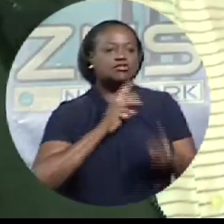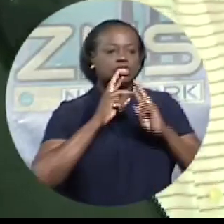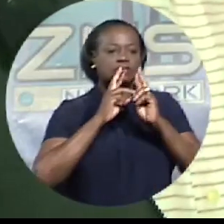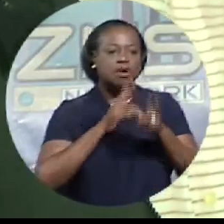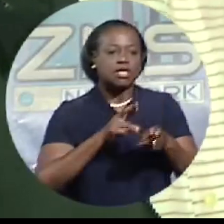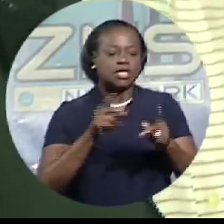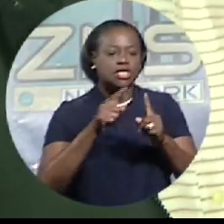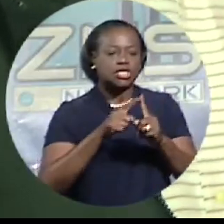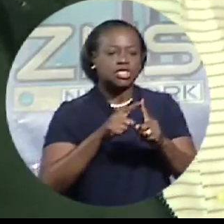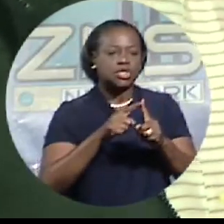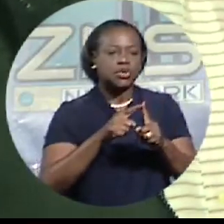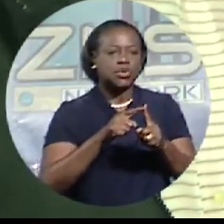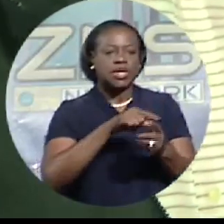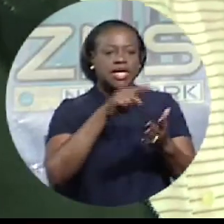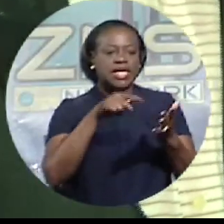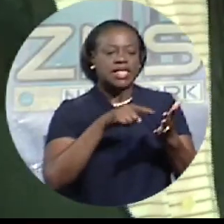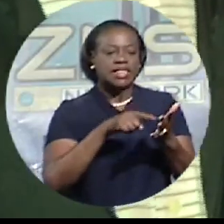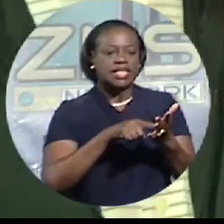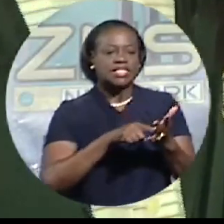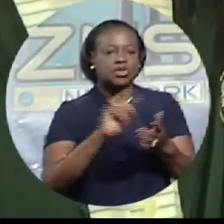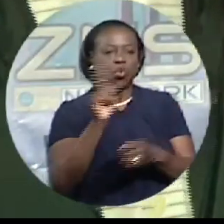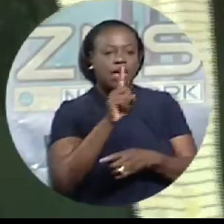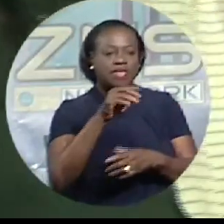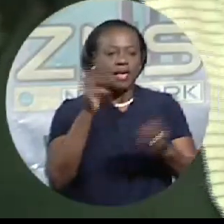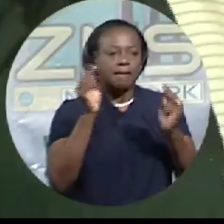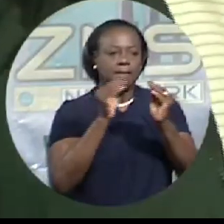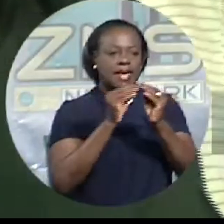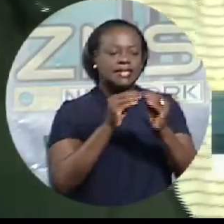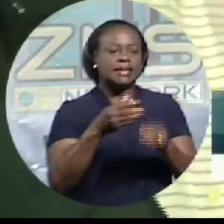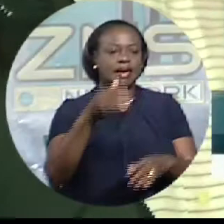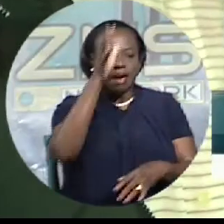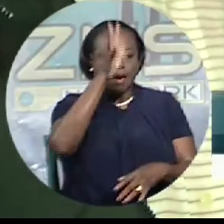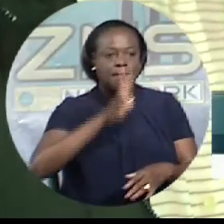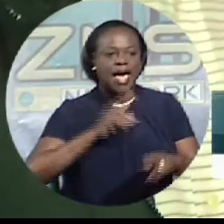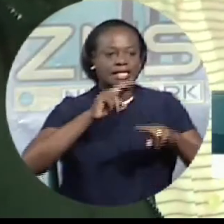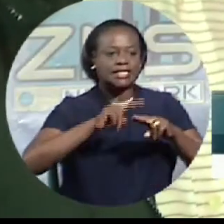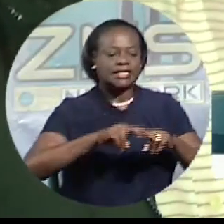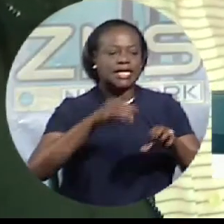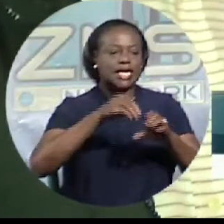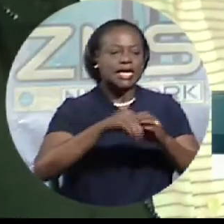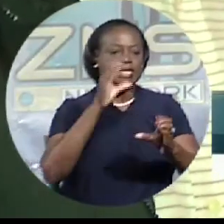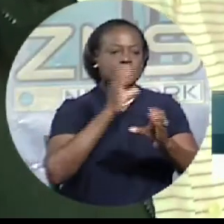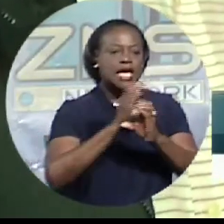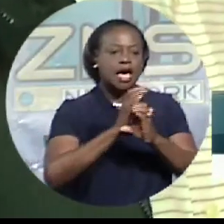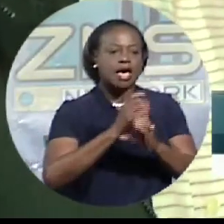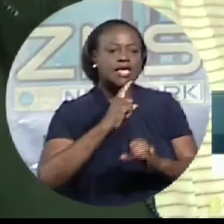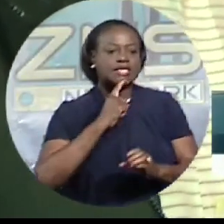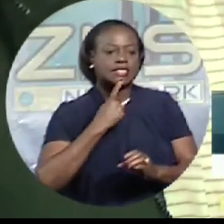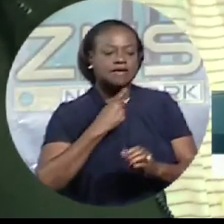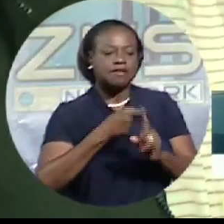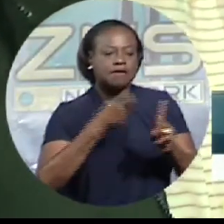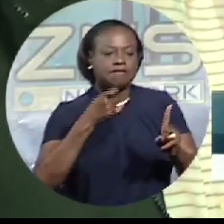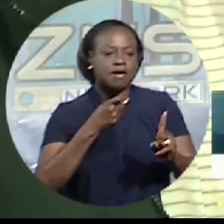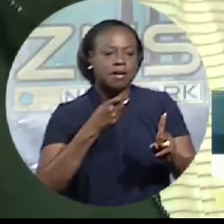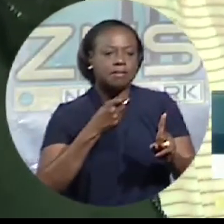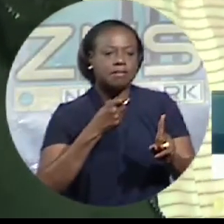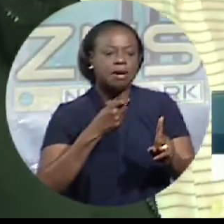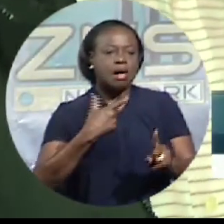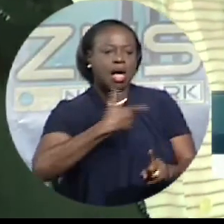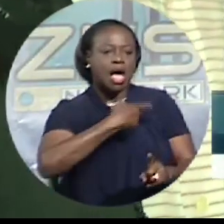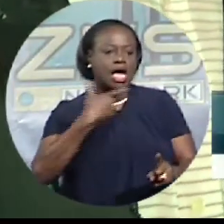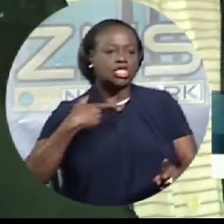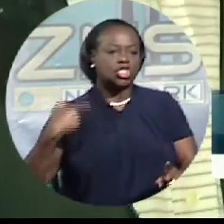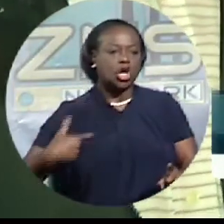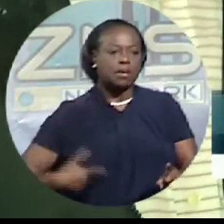this street here where they met a male sitting in his vehicle suffering from apparent gunshot